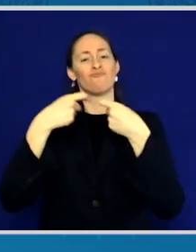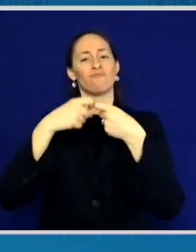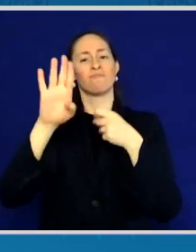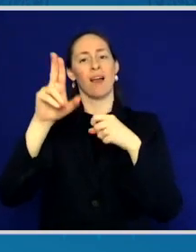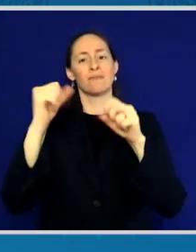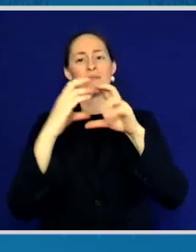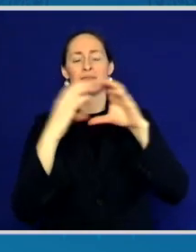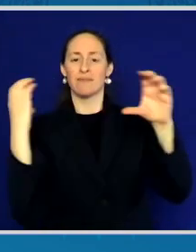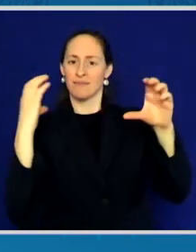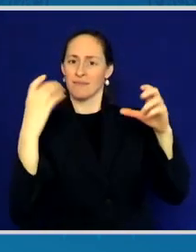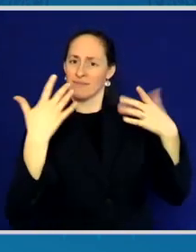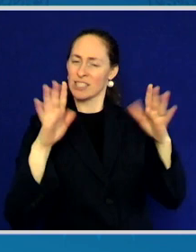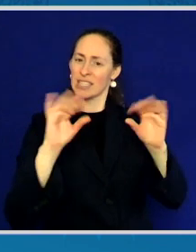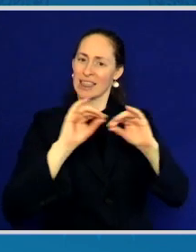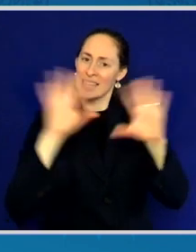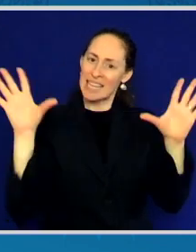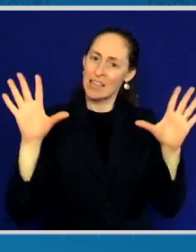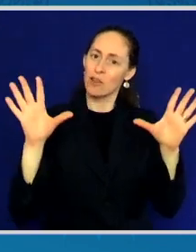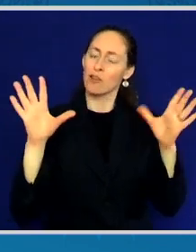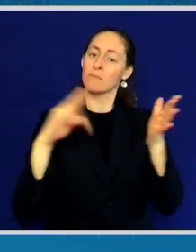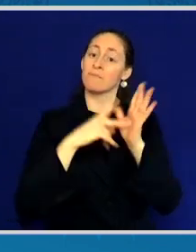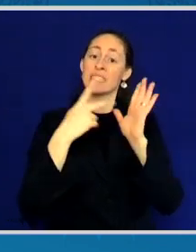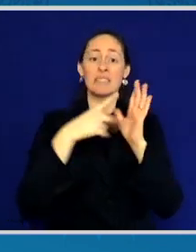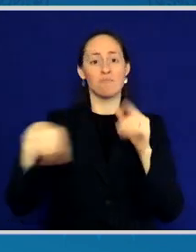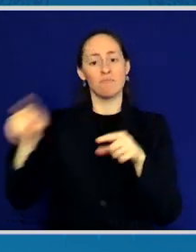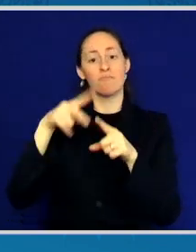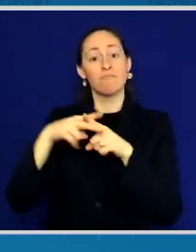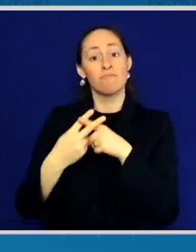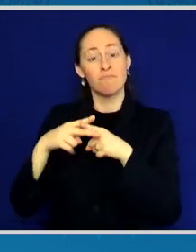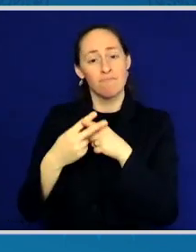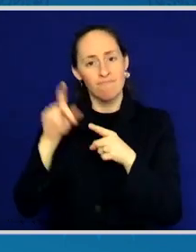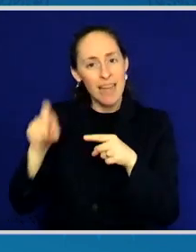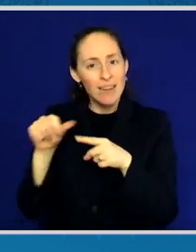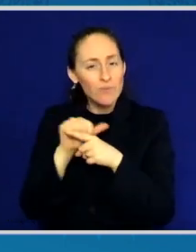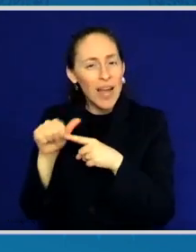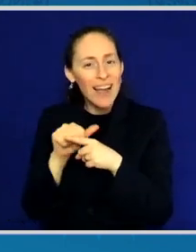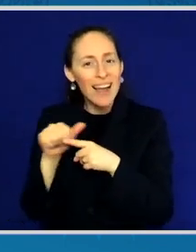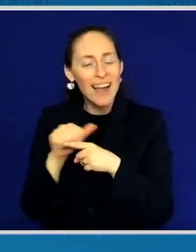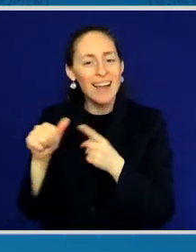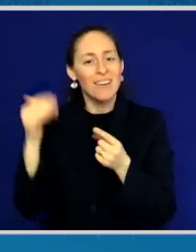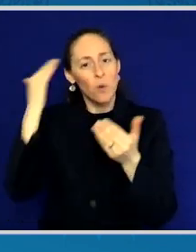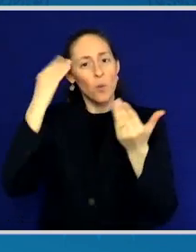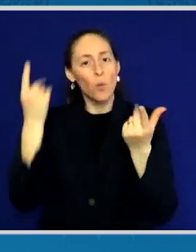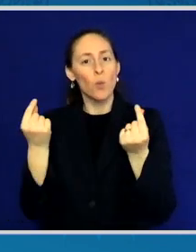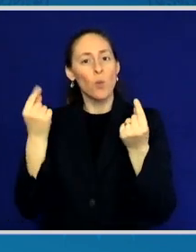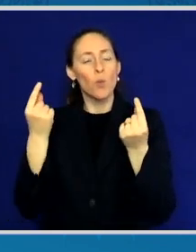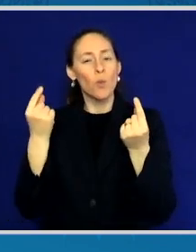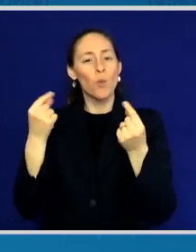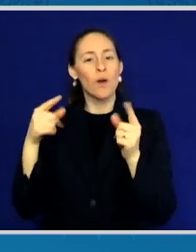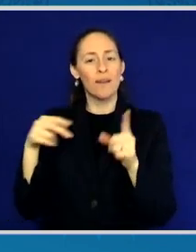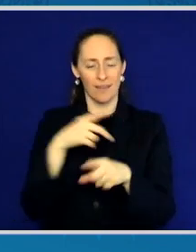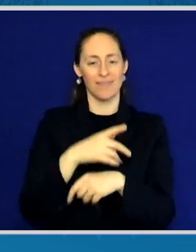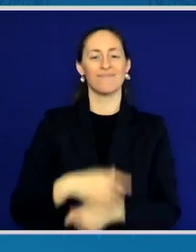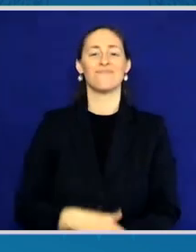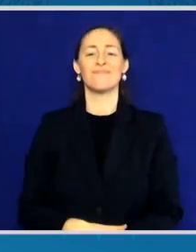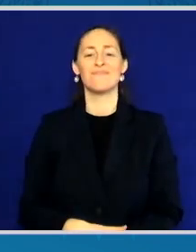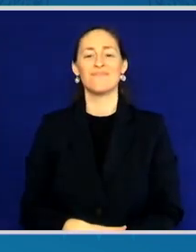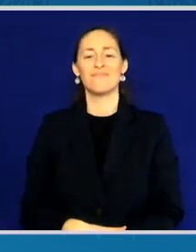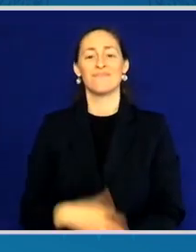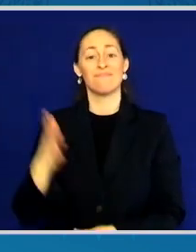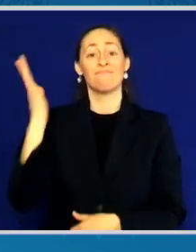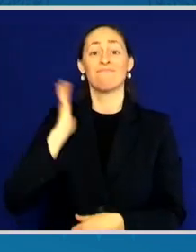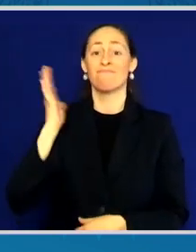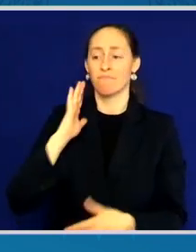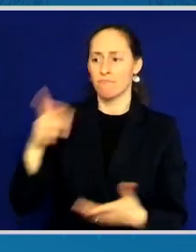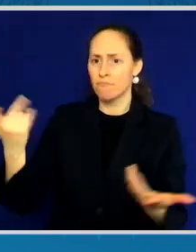train our mechanics. Because too many times I've seen people lose their jobs because they get farmed out